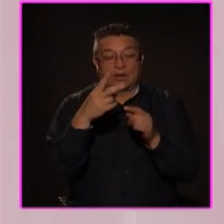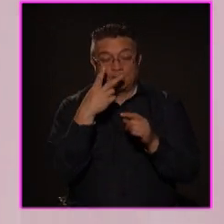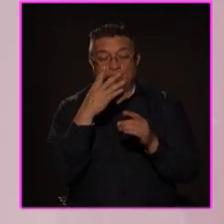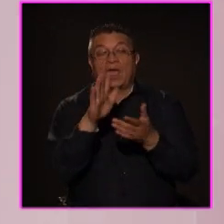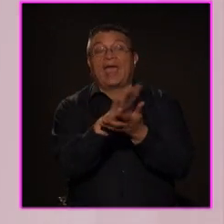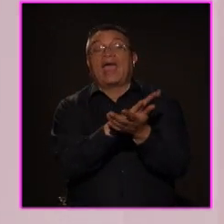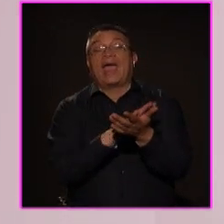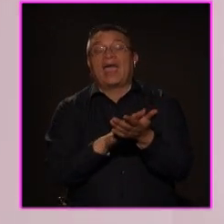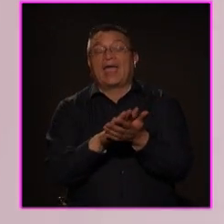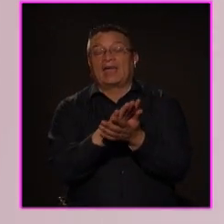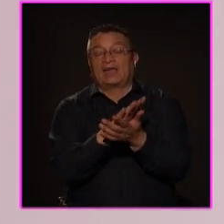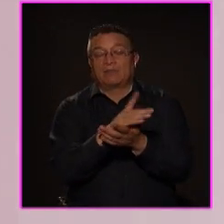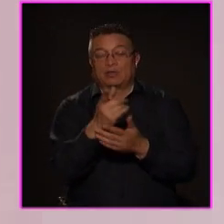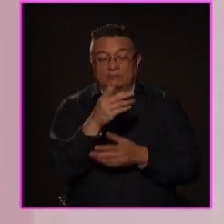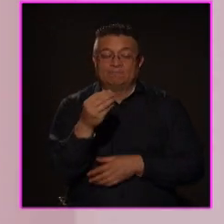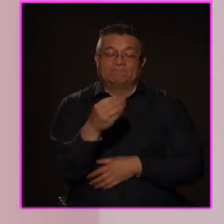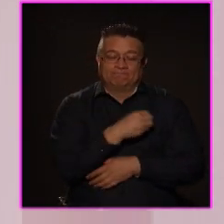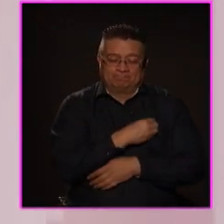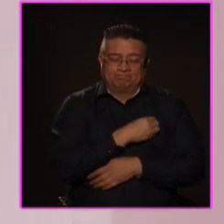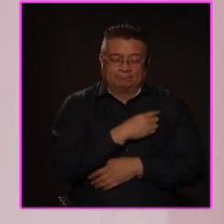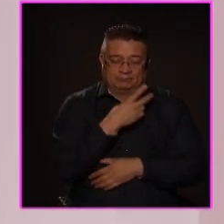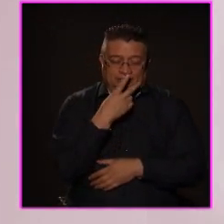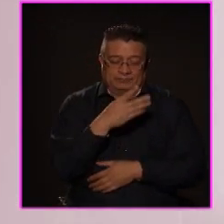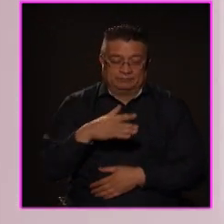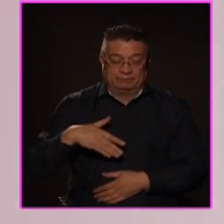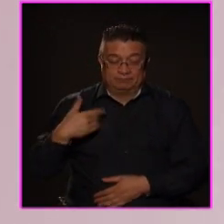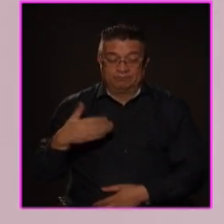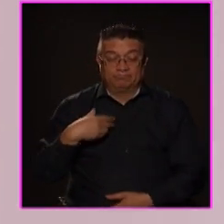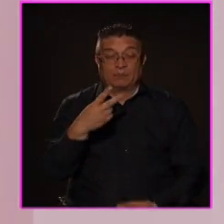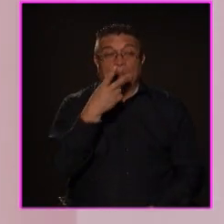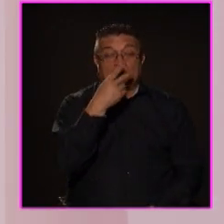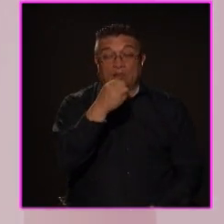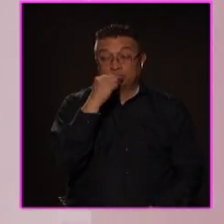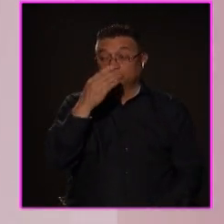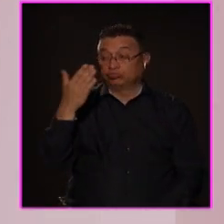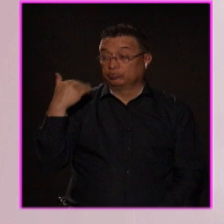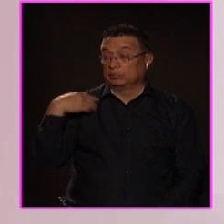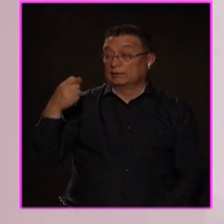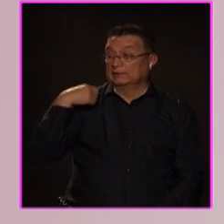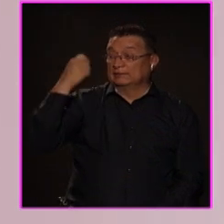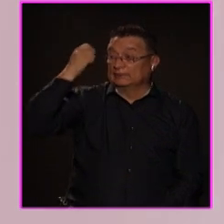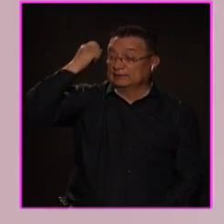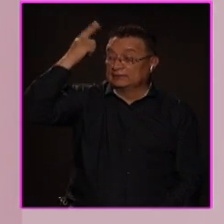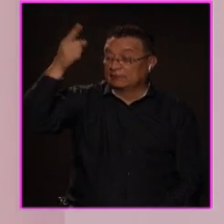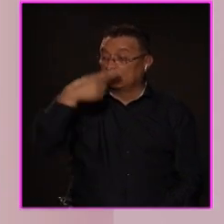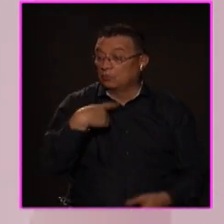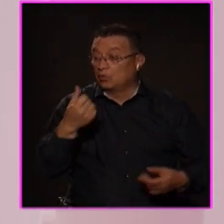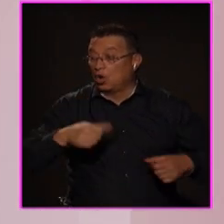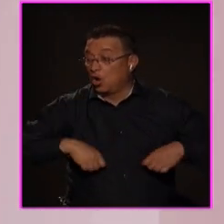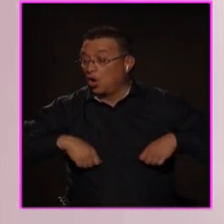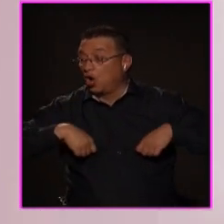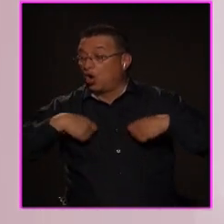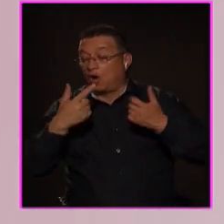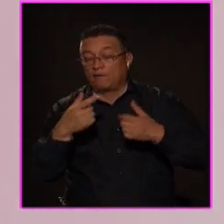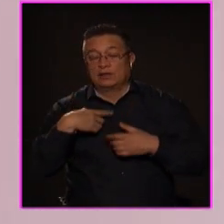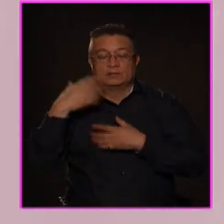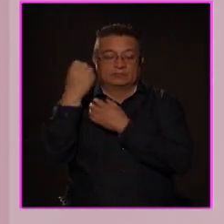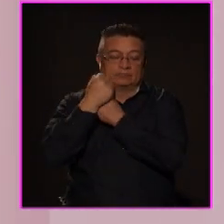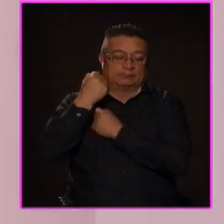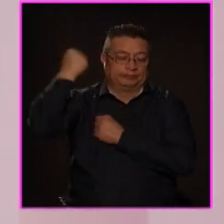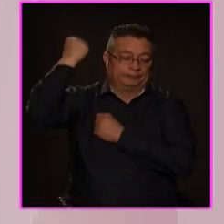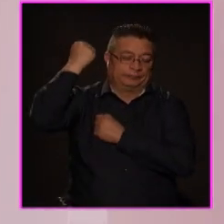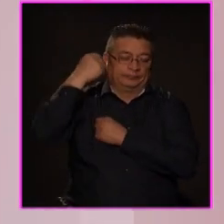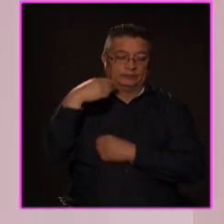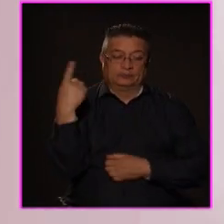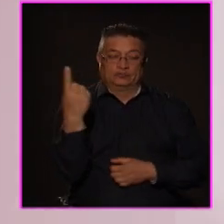we learned that a teenager committed suicide, and his